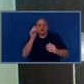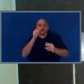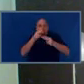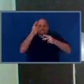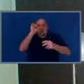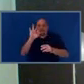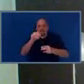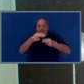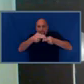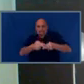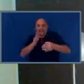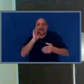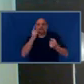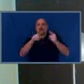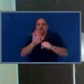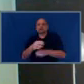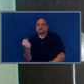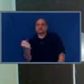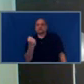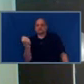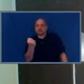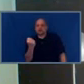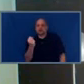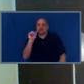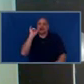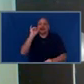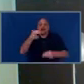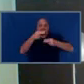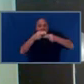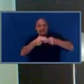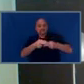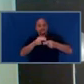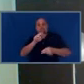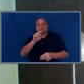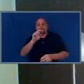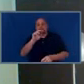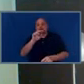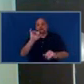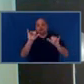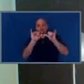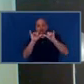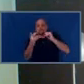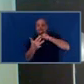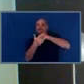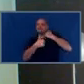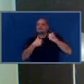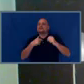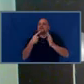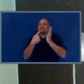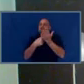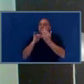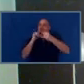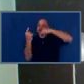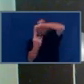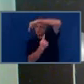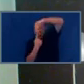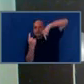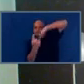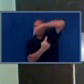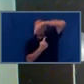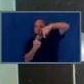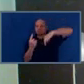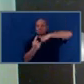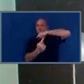actually on Saturday. And it's the sample mass measurement technique that we discussed a little bit before. And that's where the